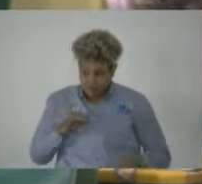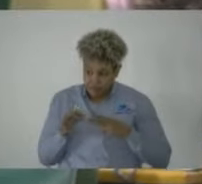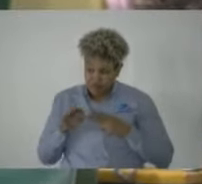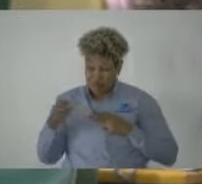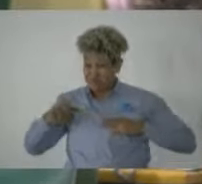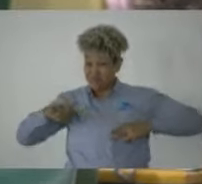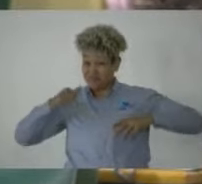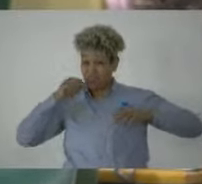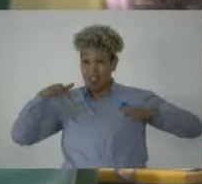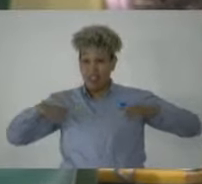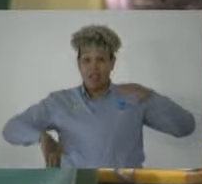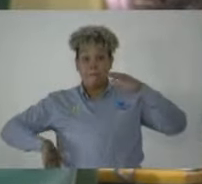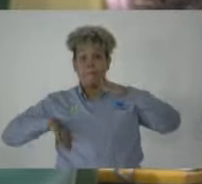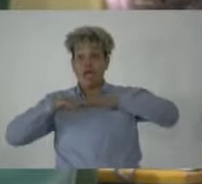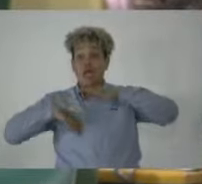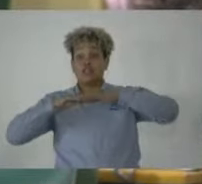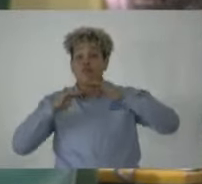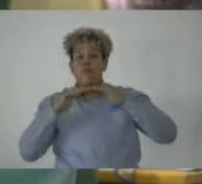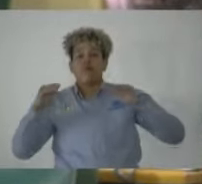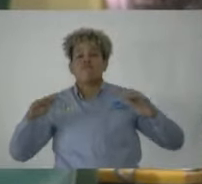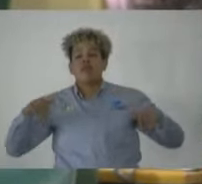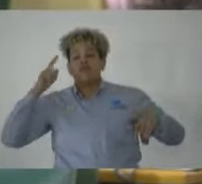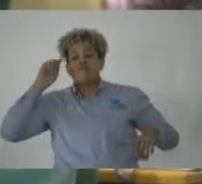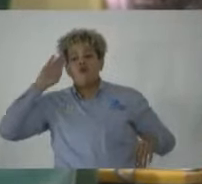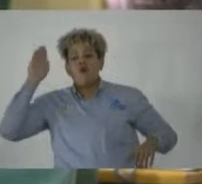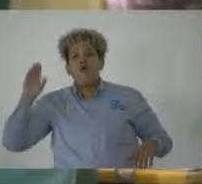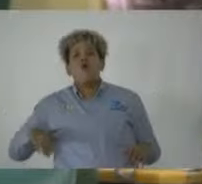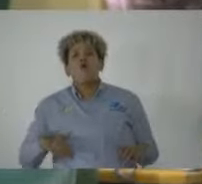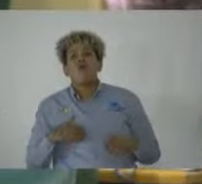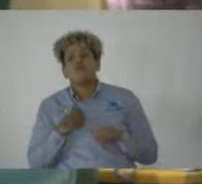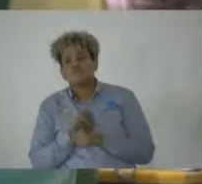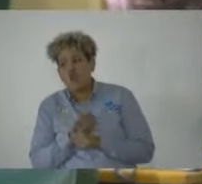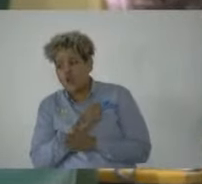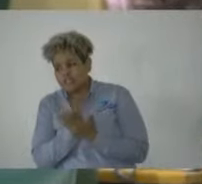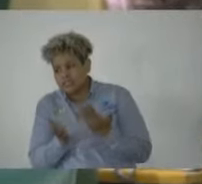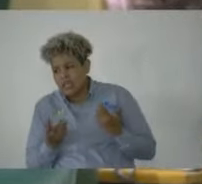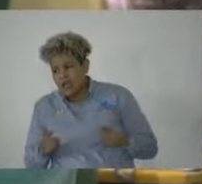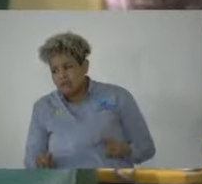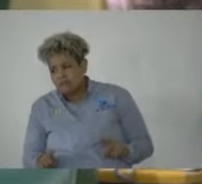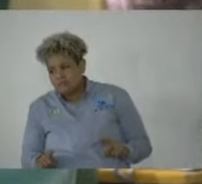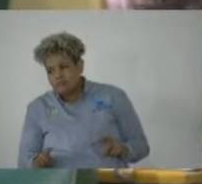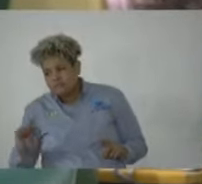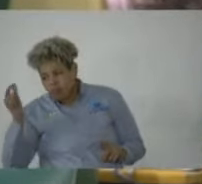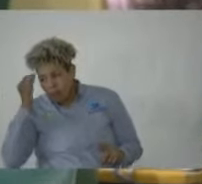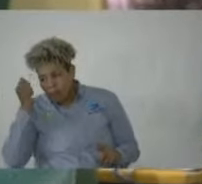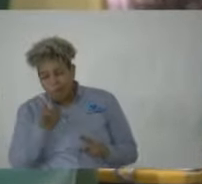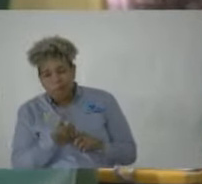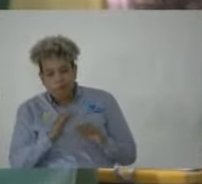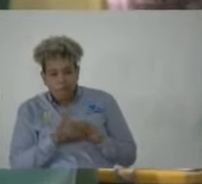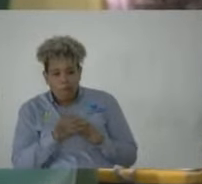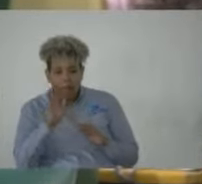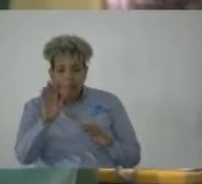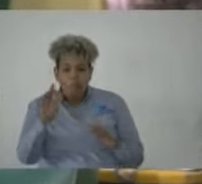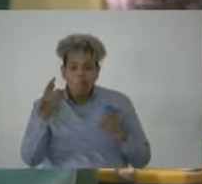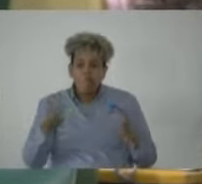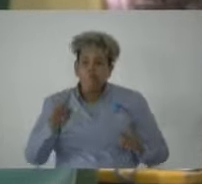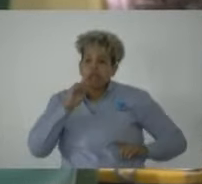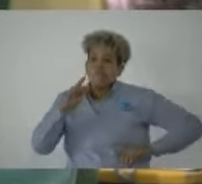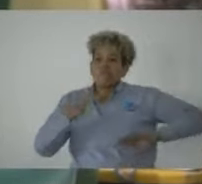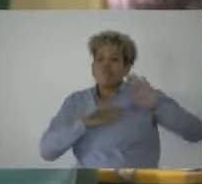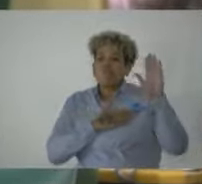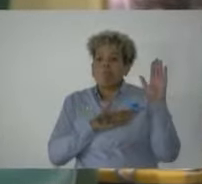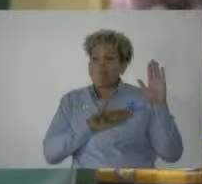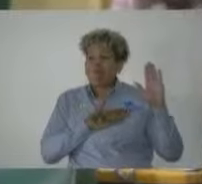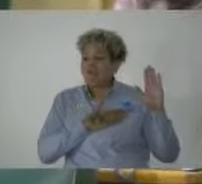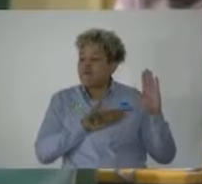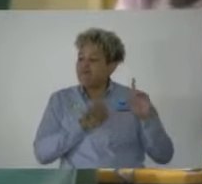not at the maximum level for all of the products. And the government of Jamaica is committed